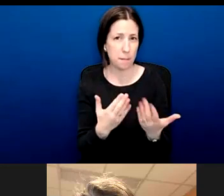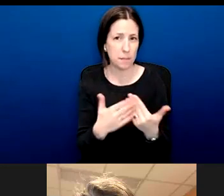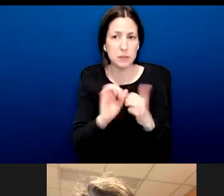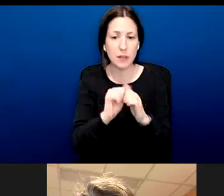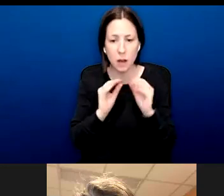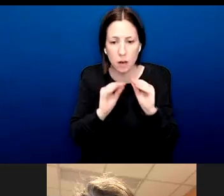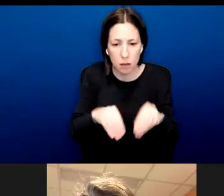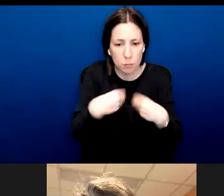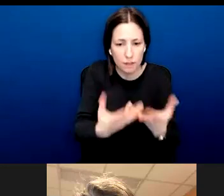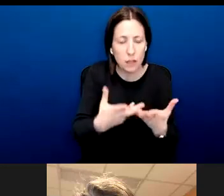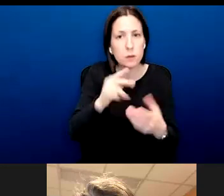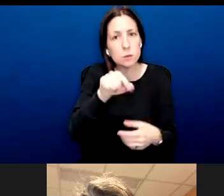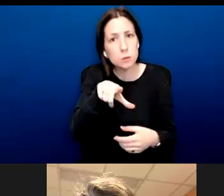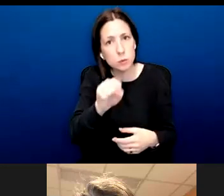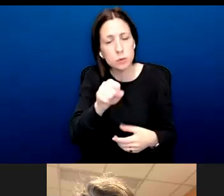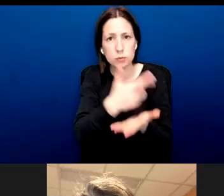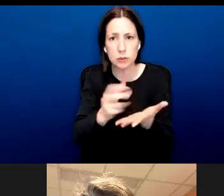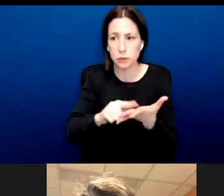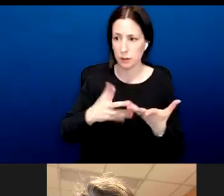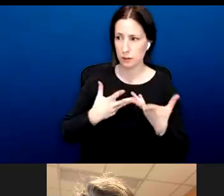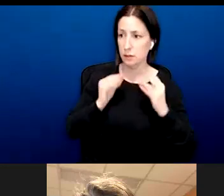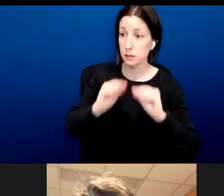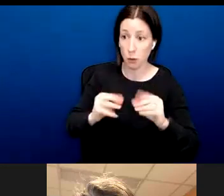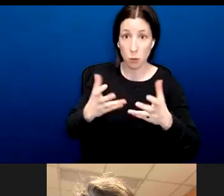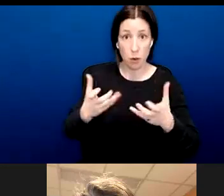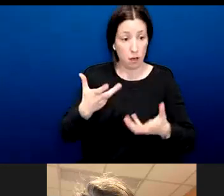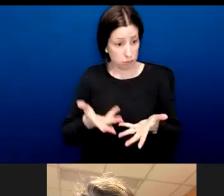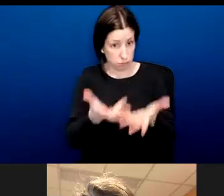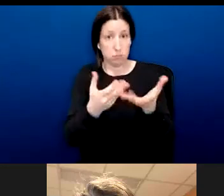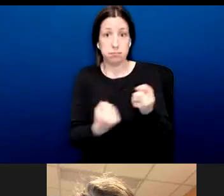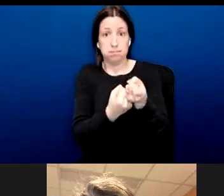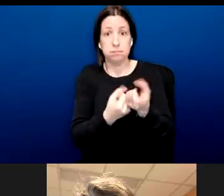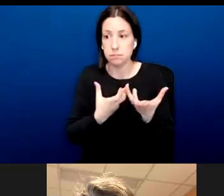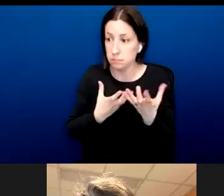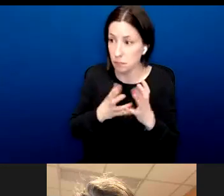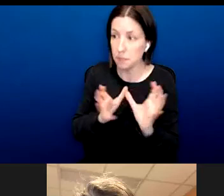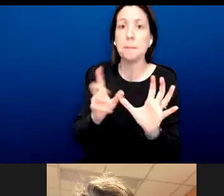this and just, you know, continue to empower them in doing so?